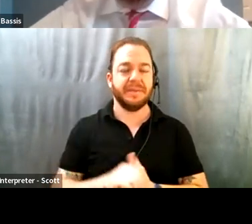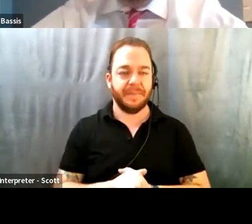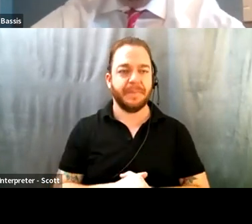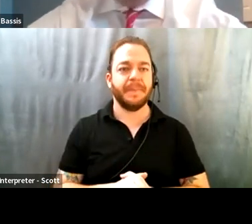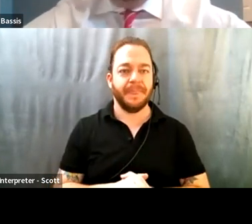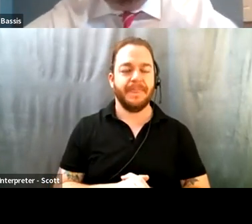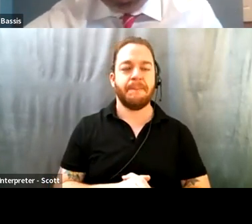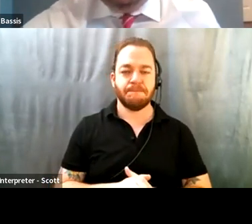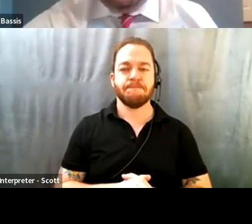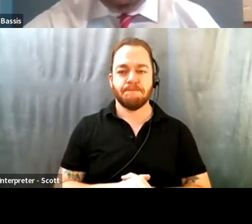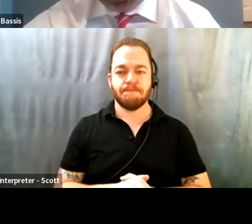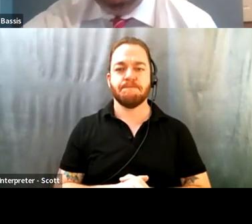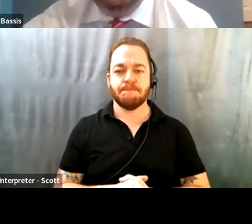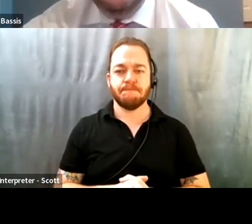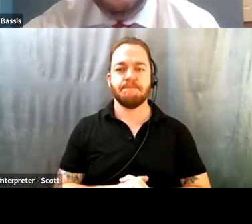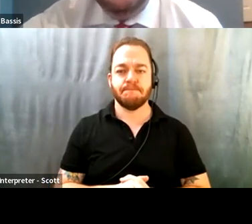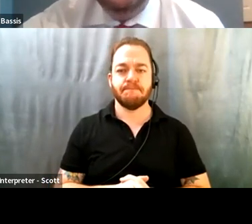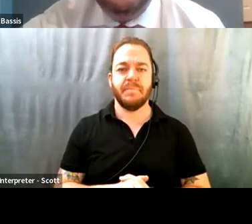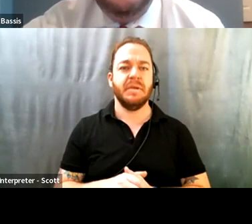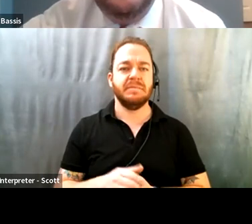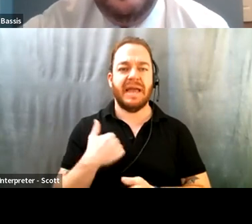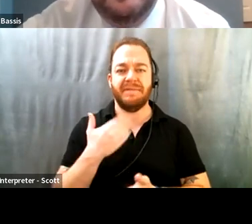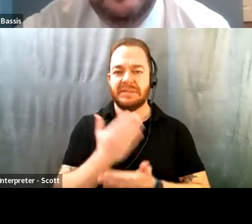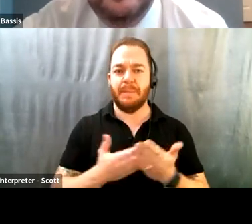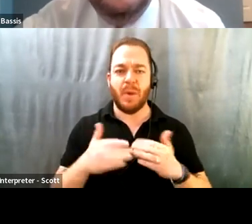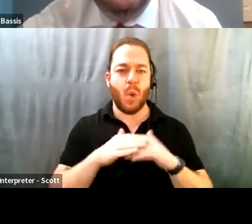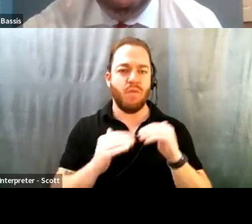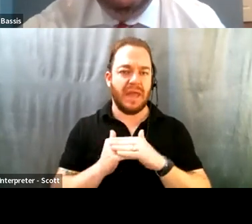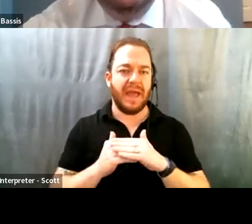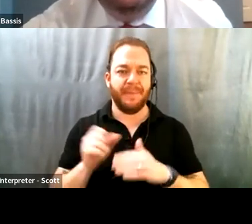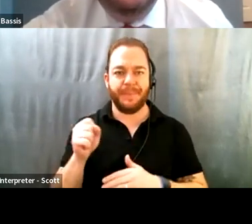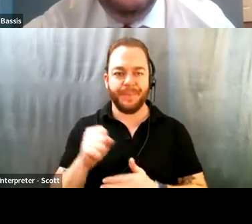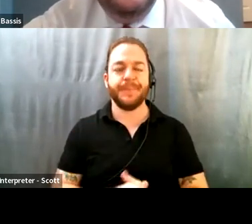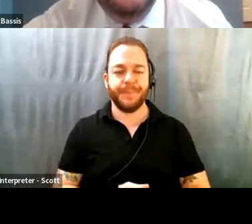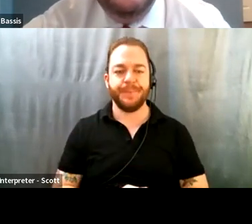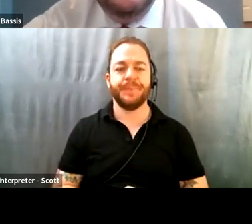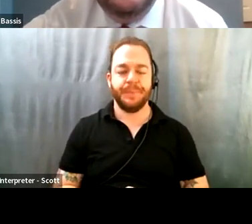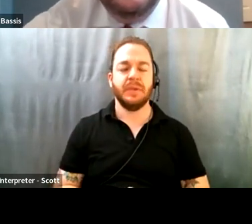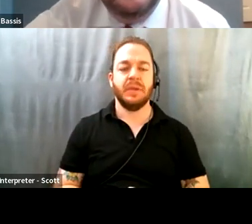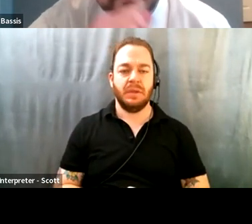start. But I think there is some overlap there potentially. So okay.